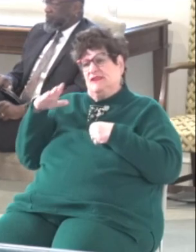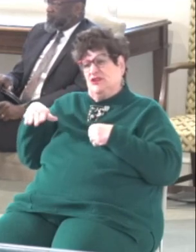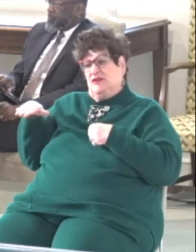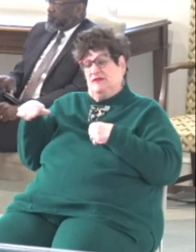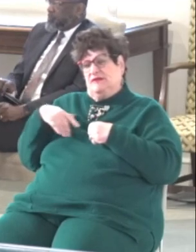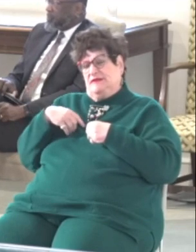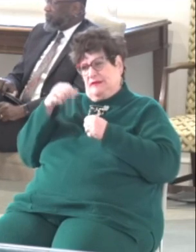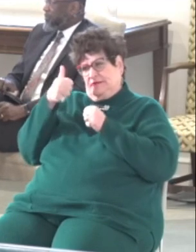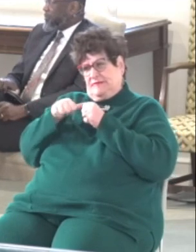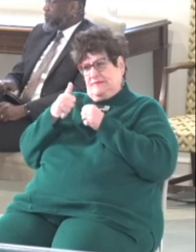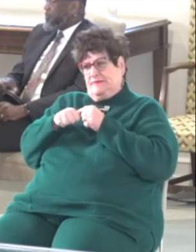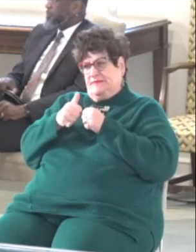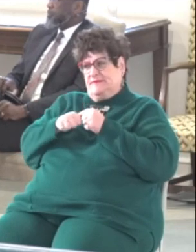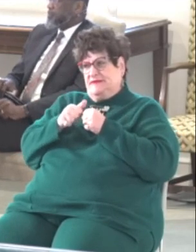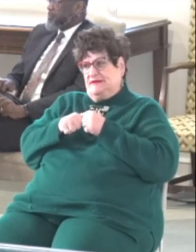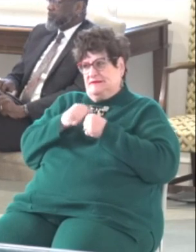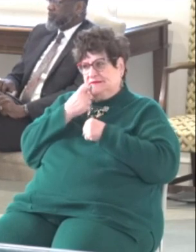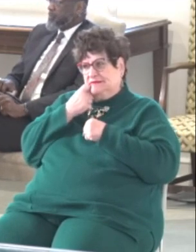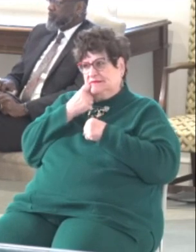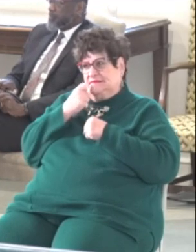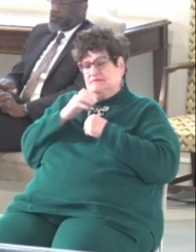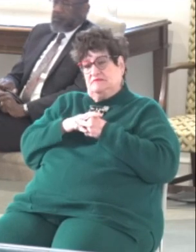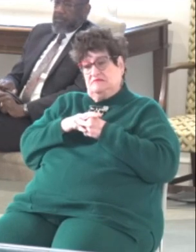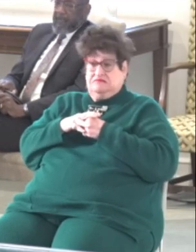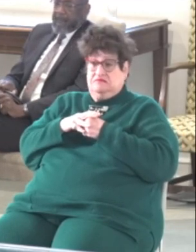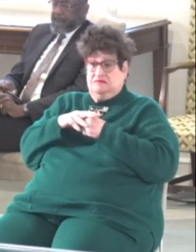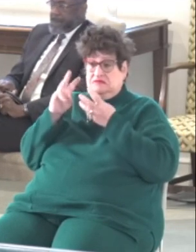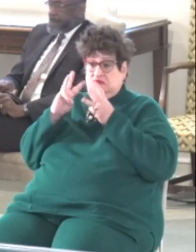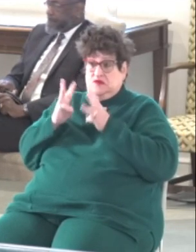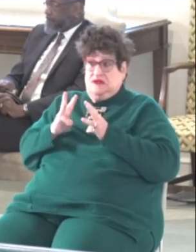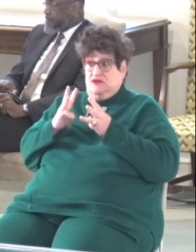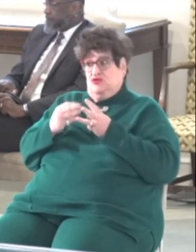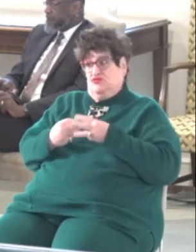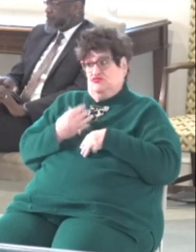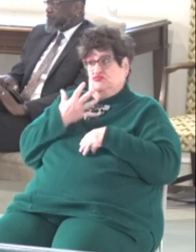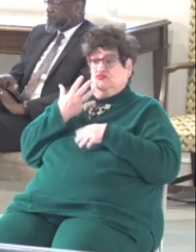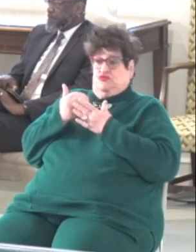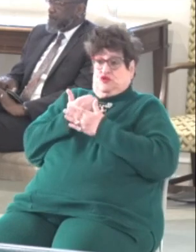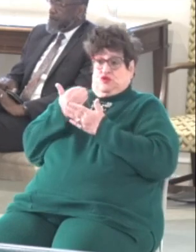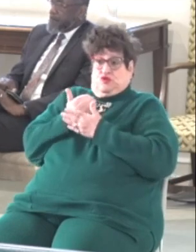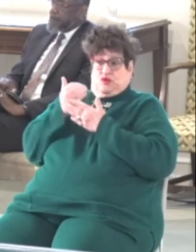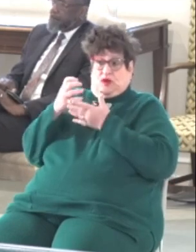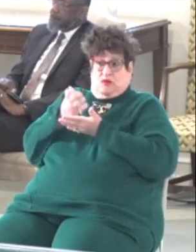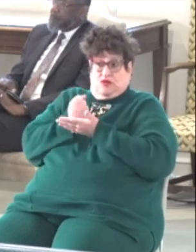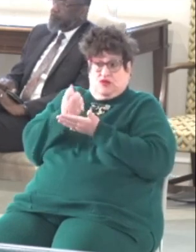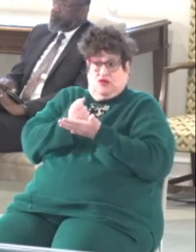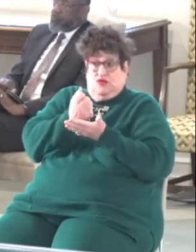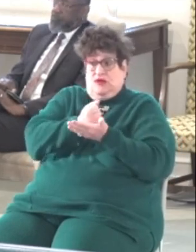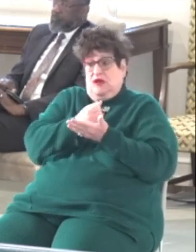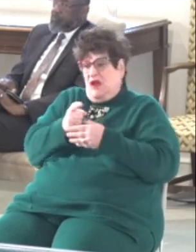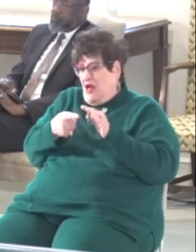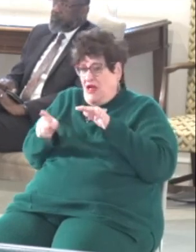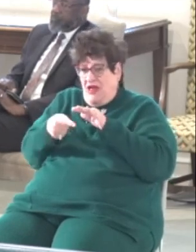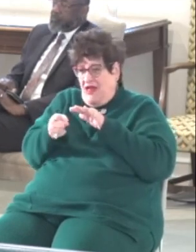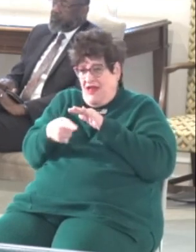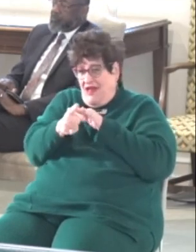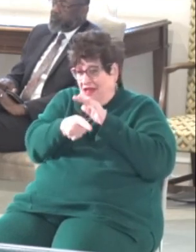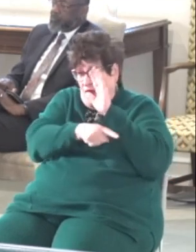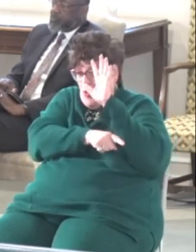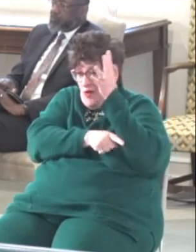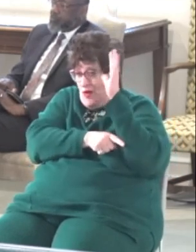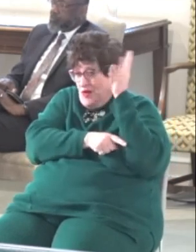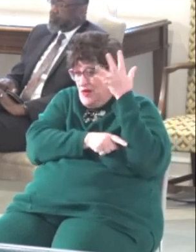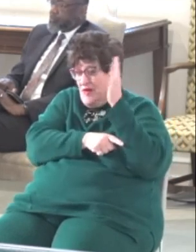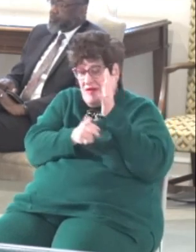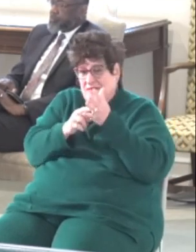lately. Winter brought new opportunities in my life as a child. Winter made it possible to roam the woods. Those cold, dark days meant